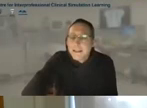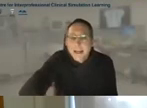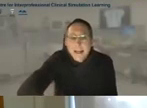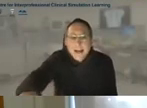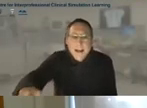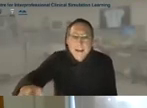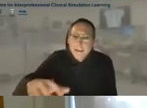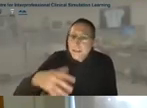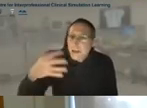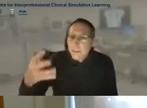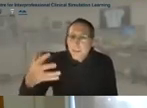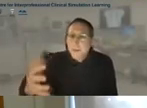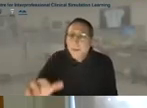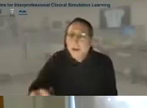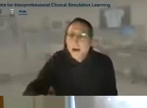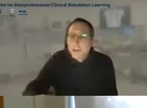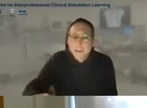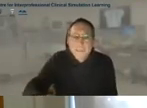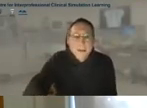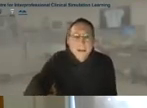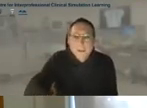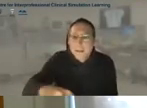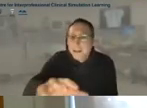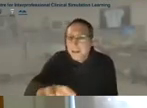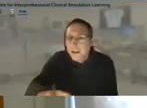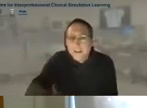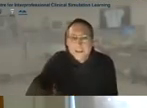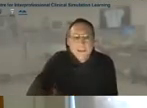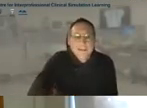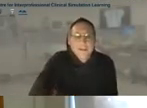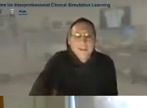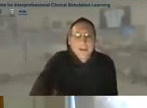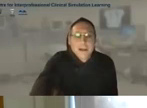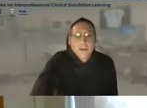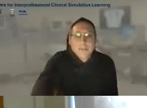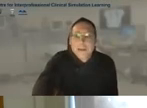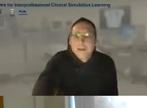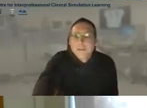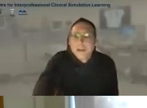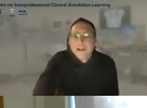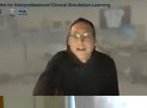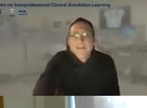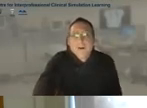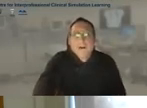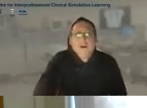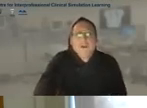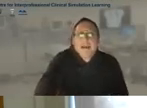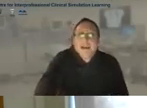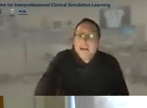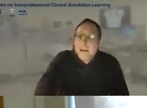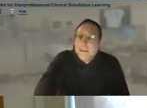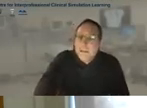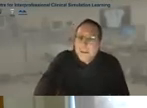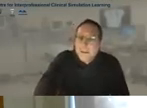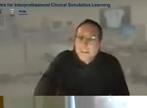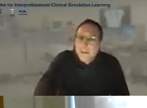slides and share with you what we're up to. We're going to take turns, and certainly we plan to leave quite a bit of room at the end